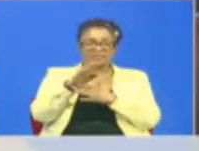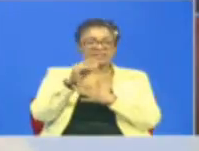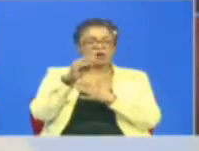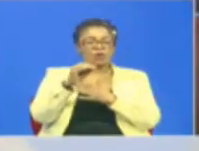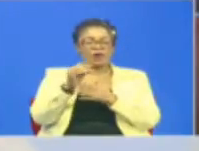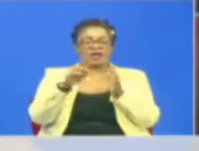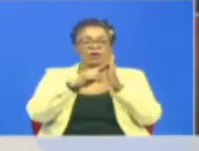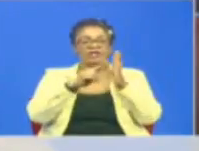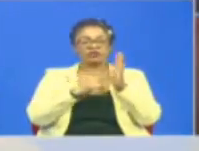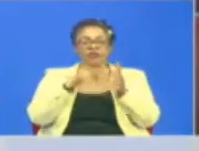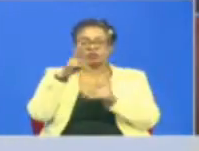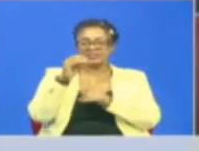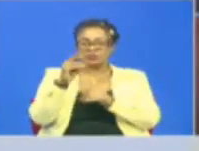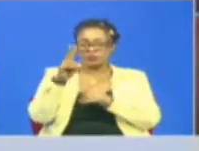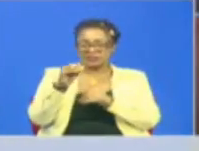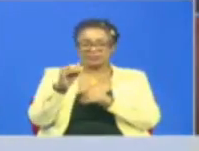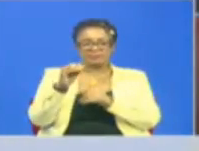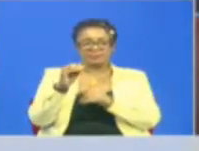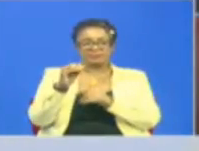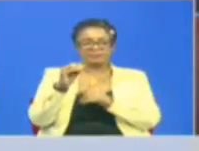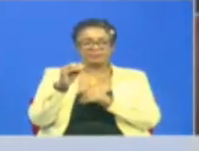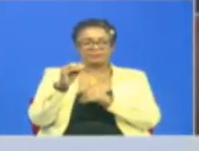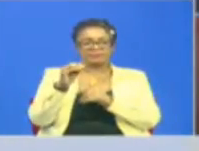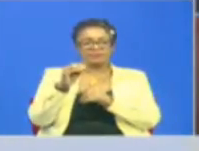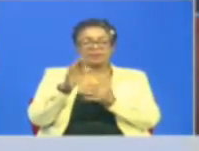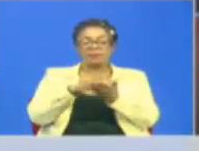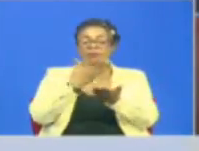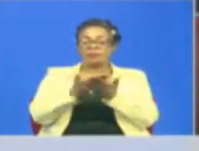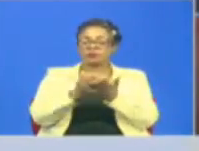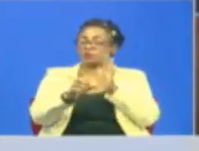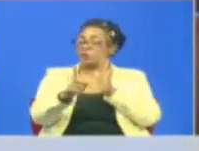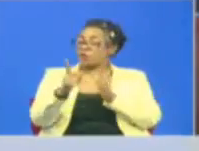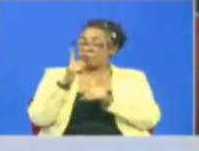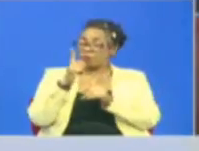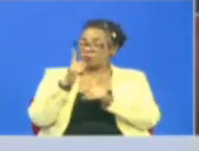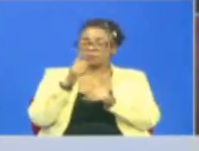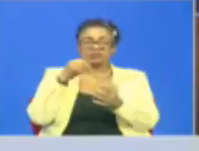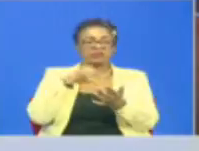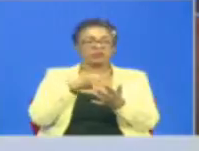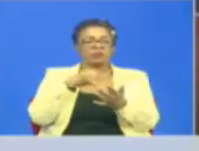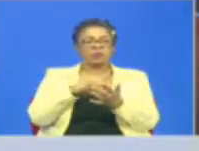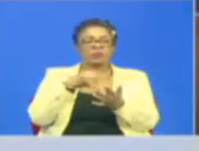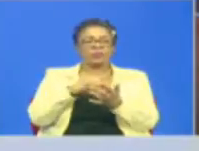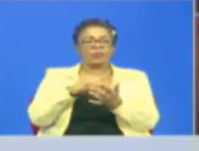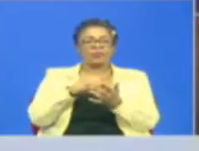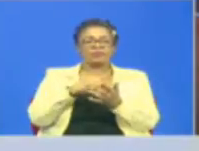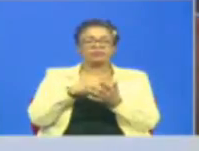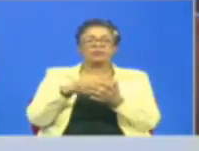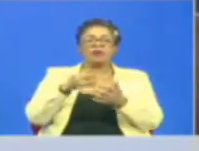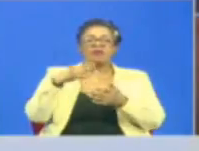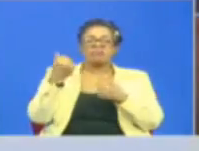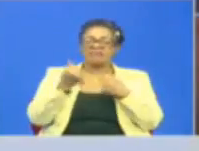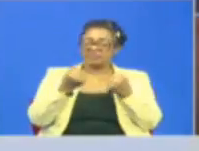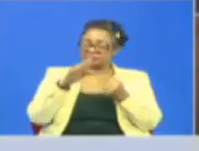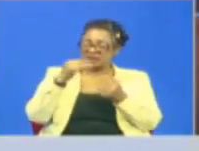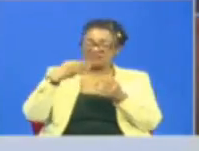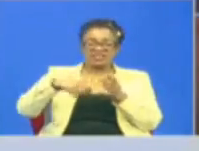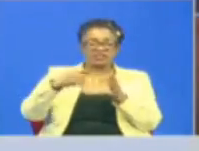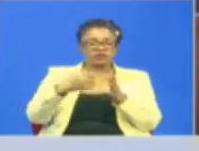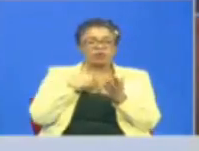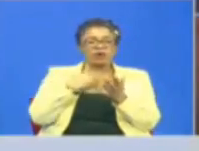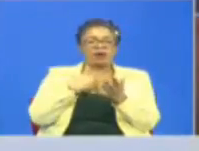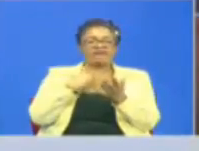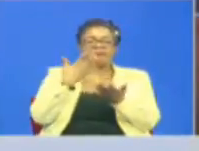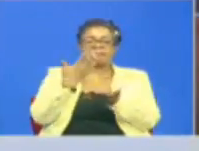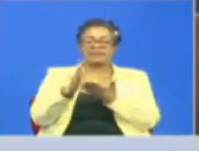regulations 2020 bill. The proposed law, among other things, compels motorcycle manufacturers to source for parts